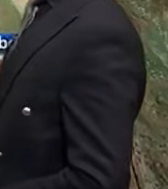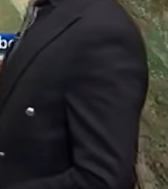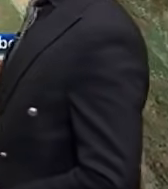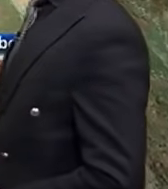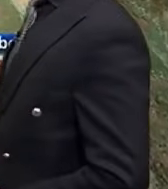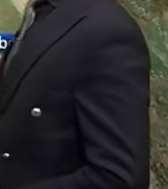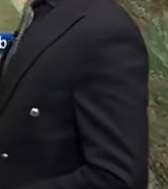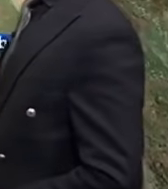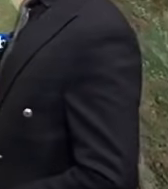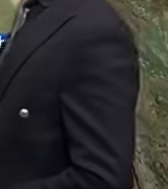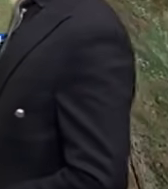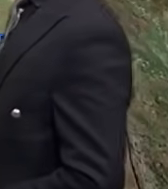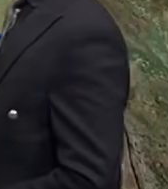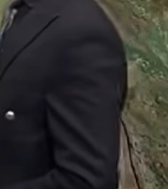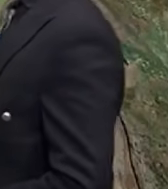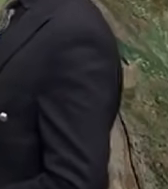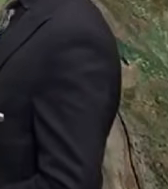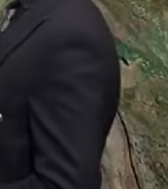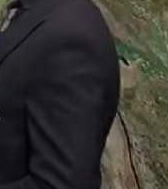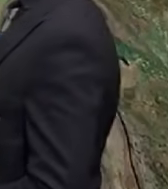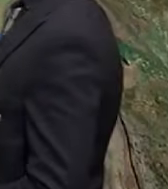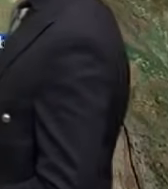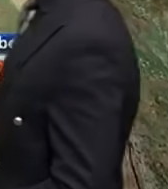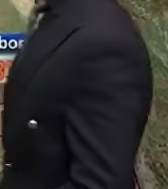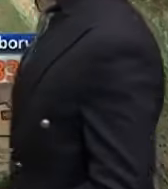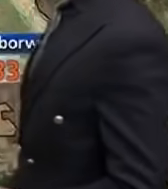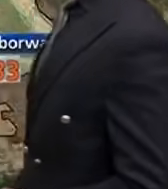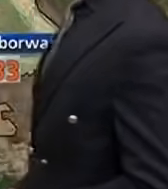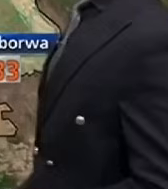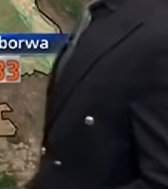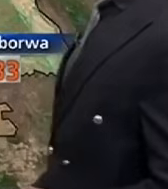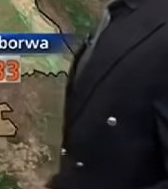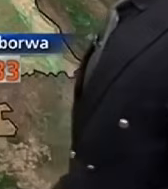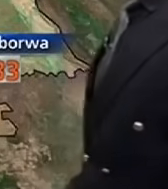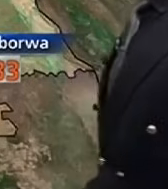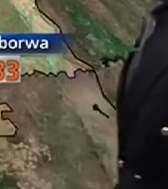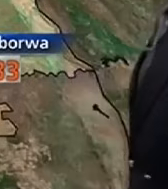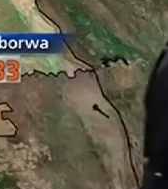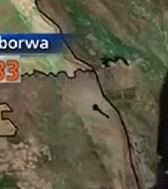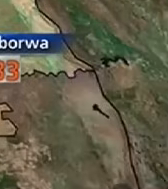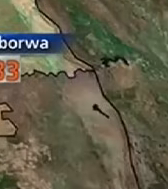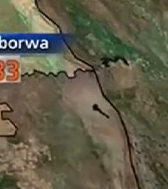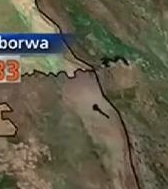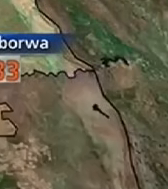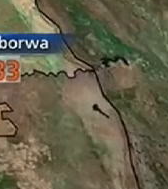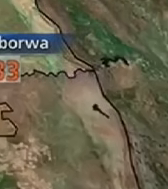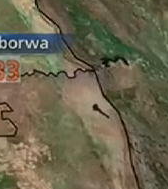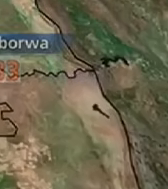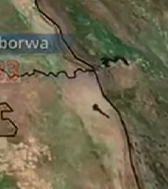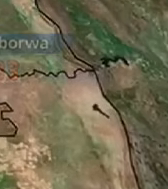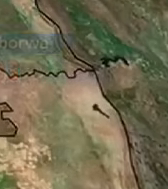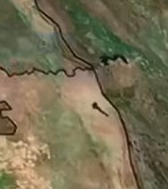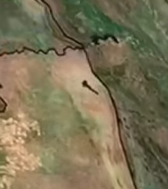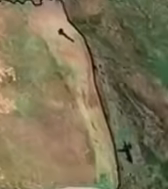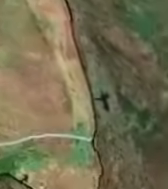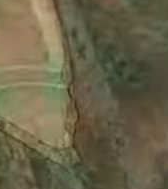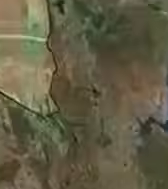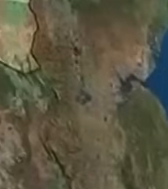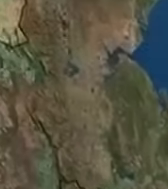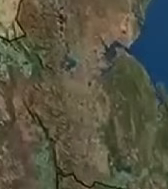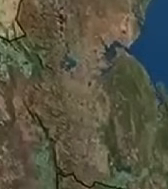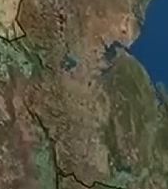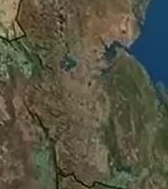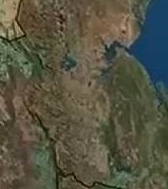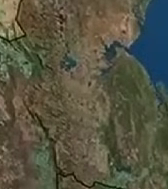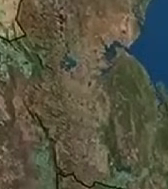ya Limpopo go bontšha go tla ba go fiša ka Polokwane Mosina ke tše 34 dikarolo tša gona ka kwa la Phalaborwa ke tše 33 ka Thabazimbi ke tše